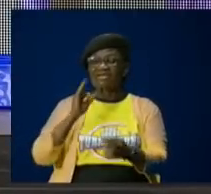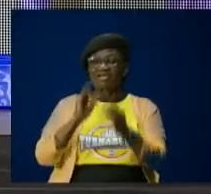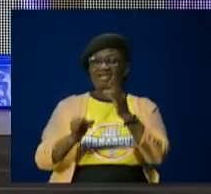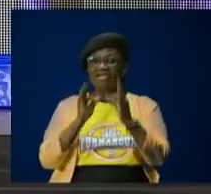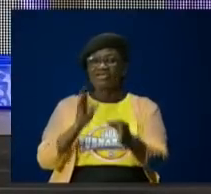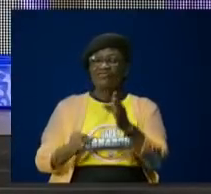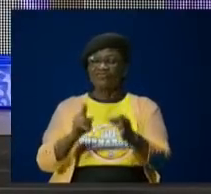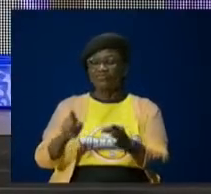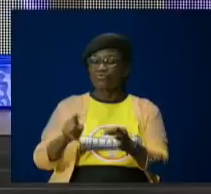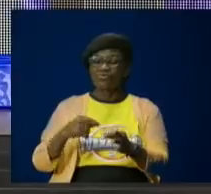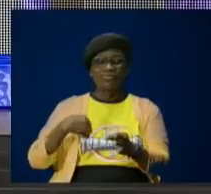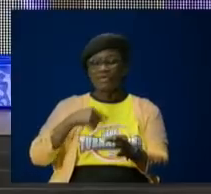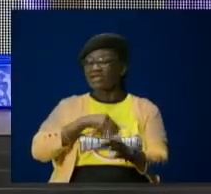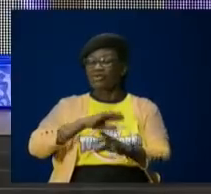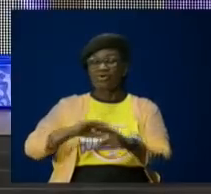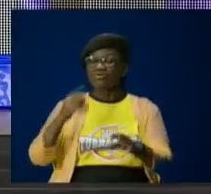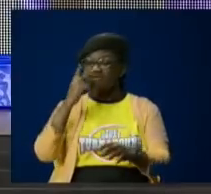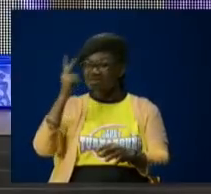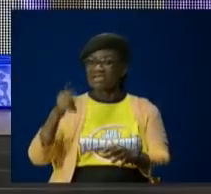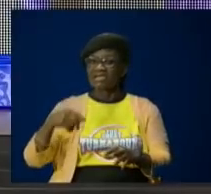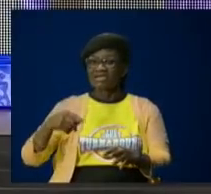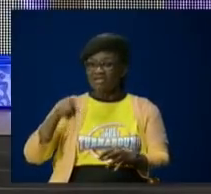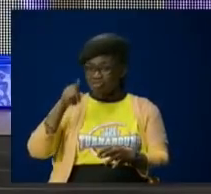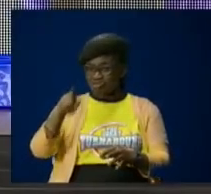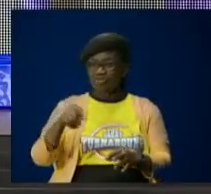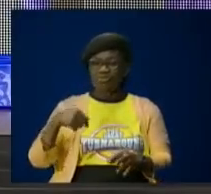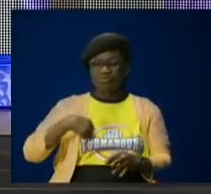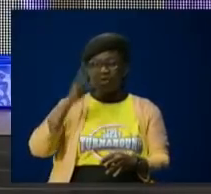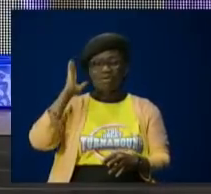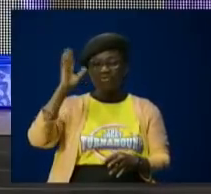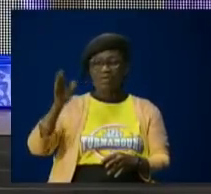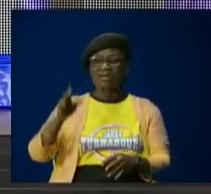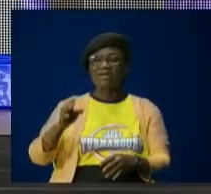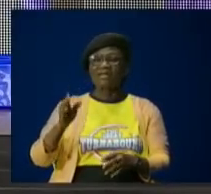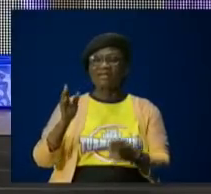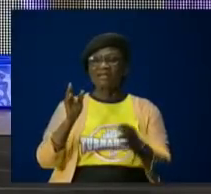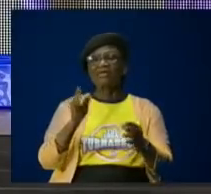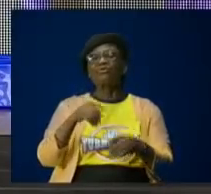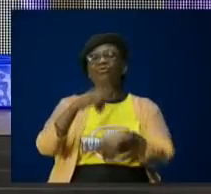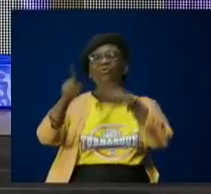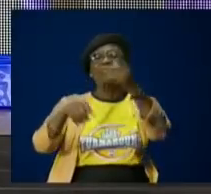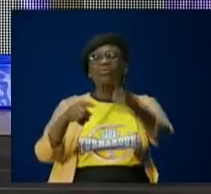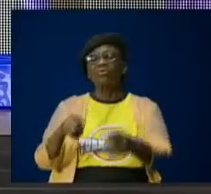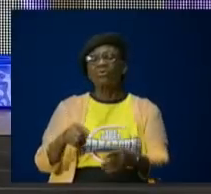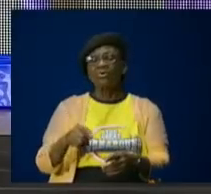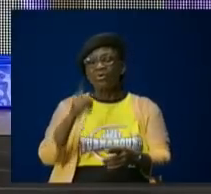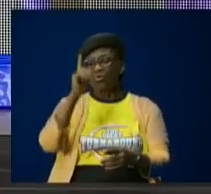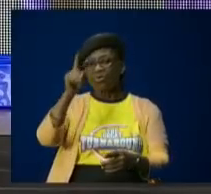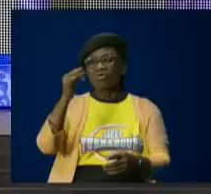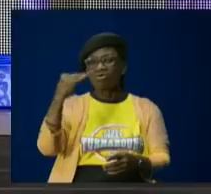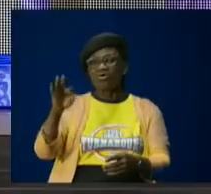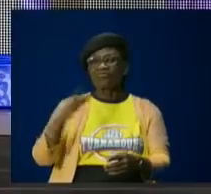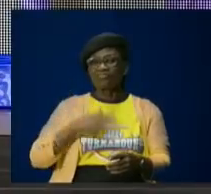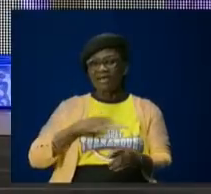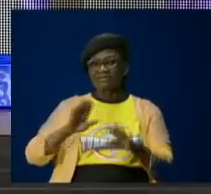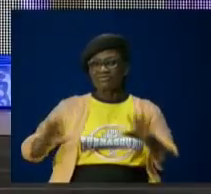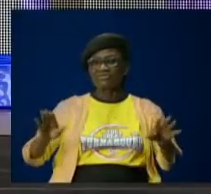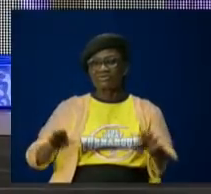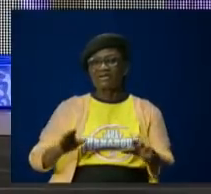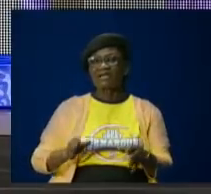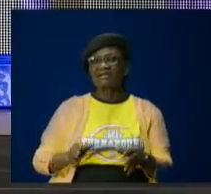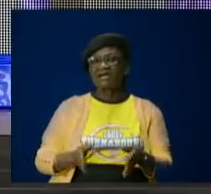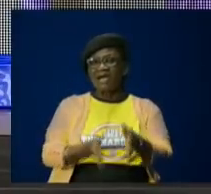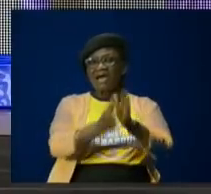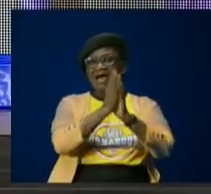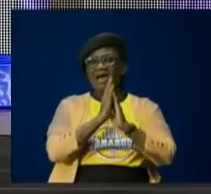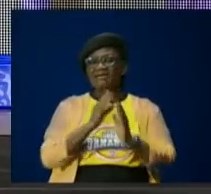One of my sons asked a question. Daddy, I say yes. Will you allow me to ride